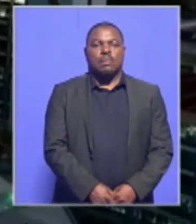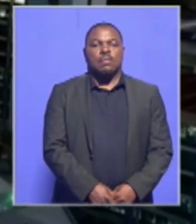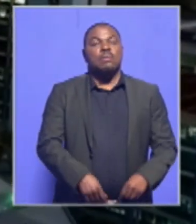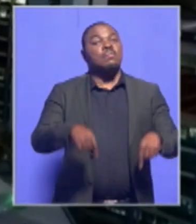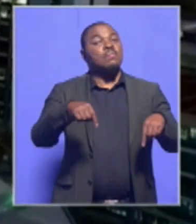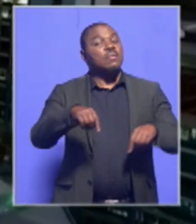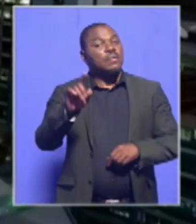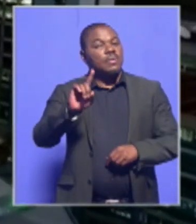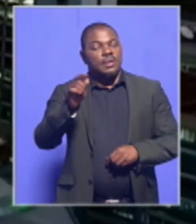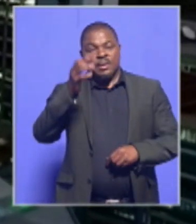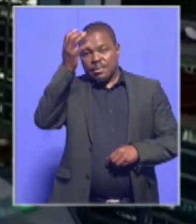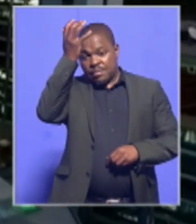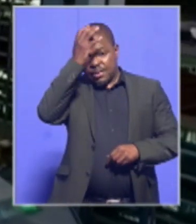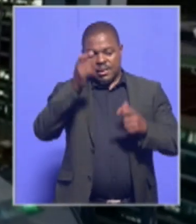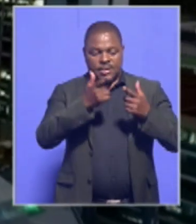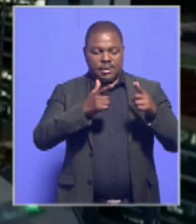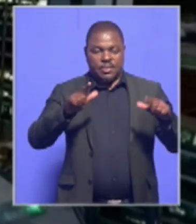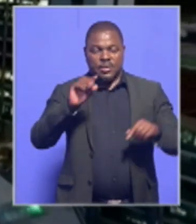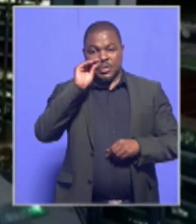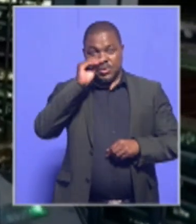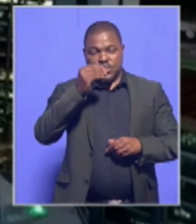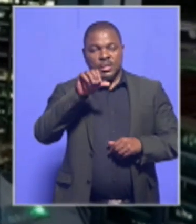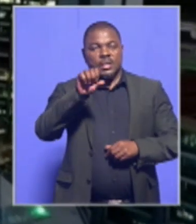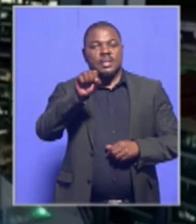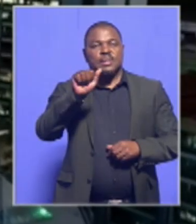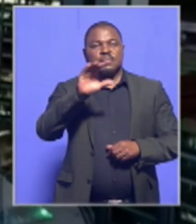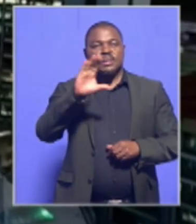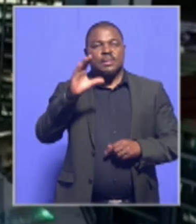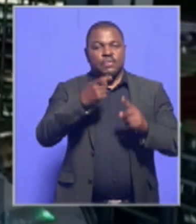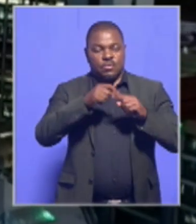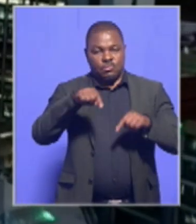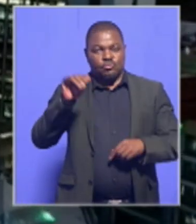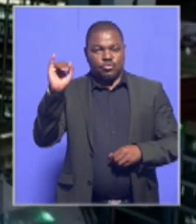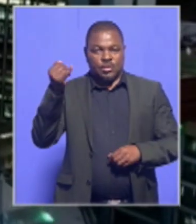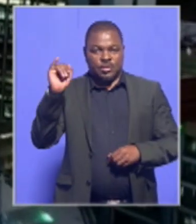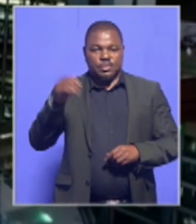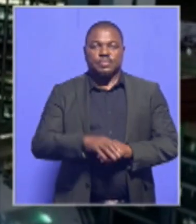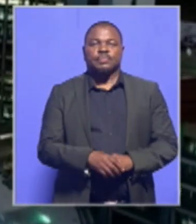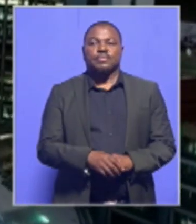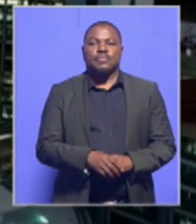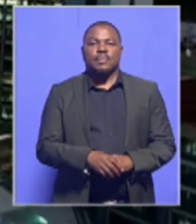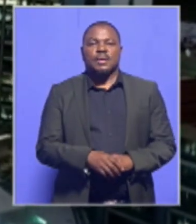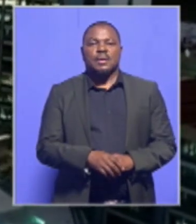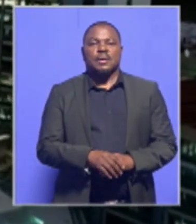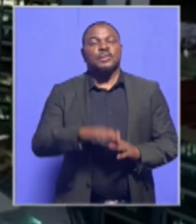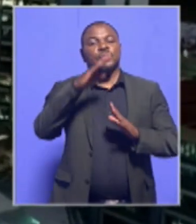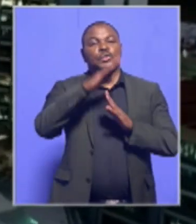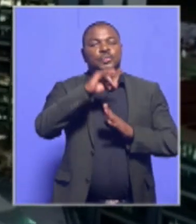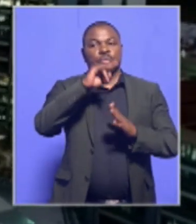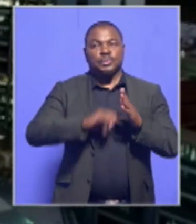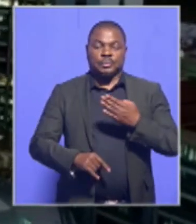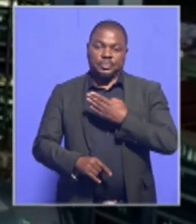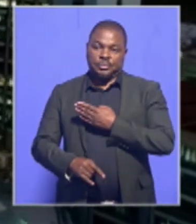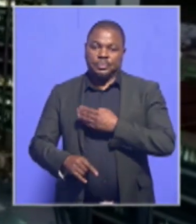Tše ke ditaba tša sepedi tša SABC thwi go tšwa ka Auckland Park, Johannesburg. Dihlogo tša tšona ke